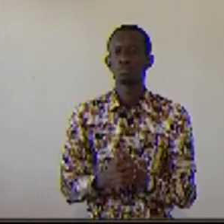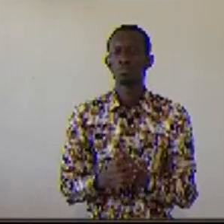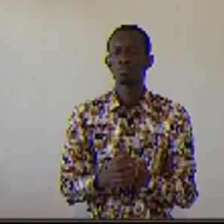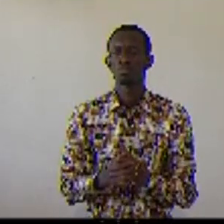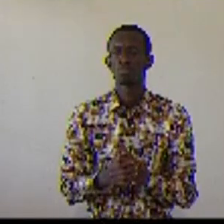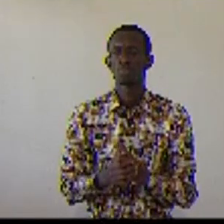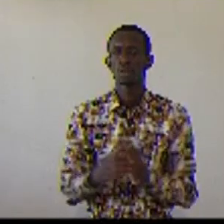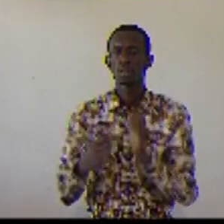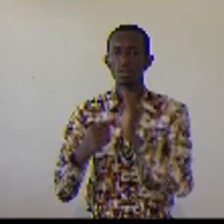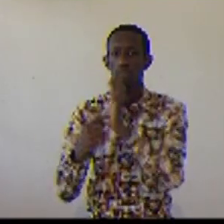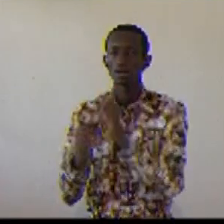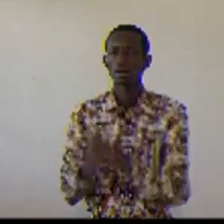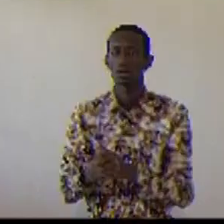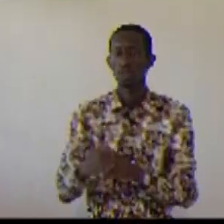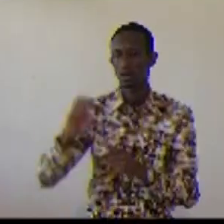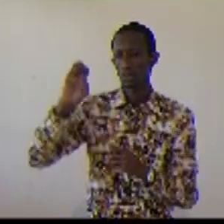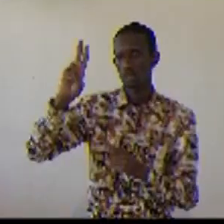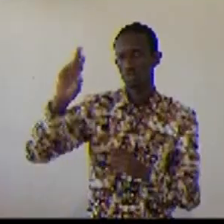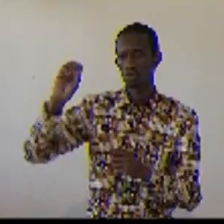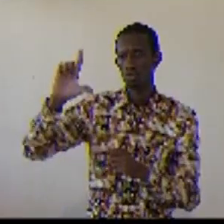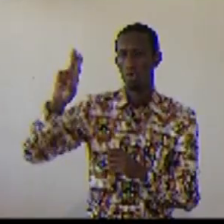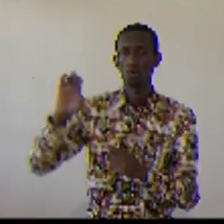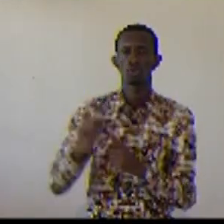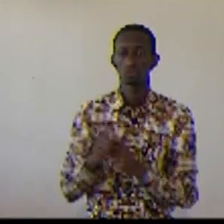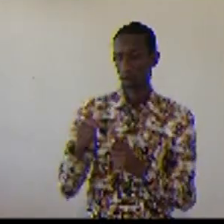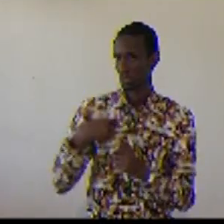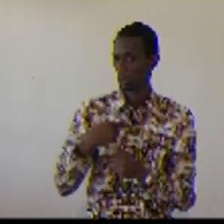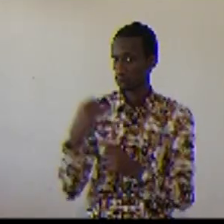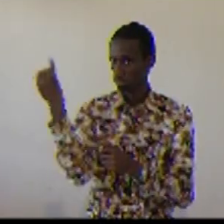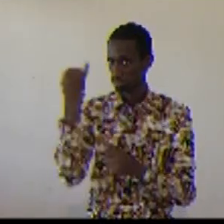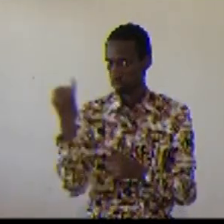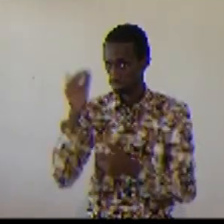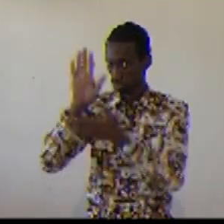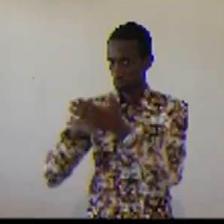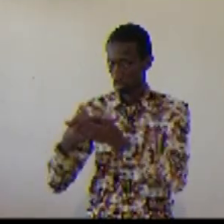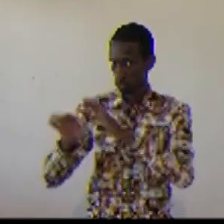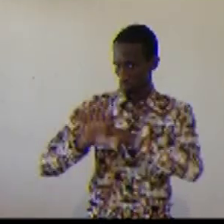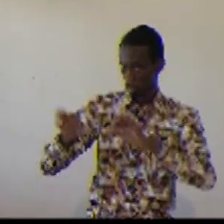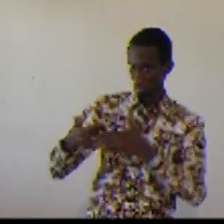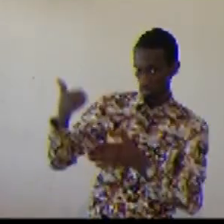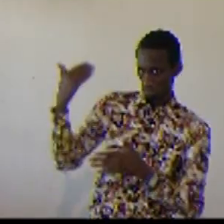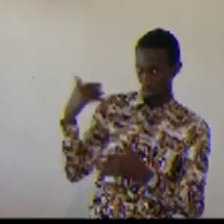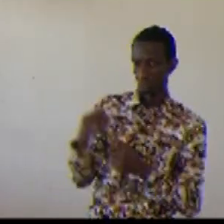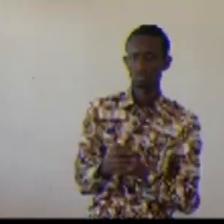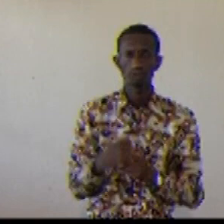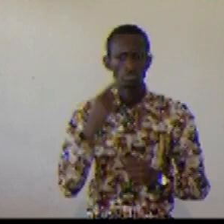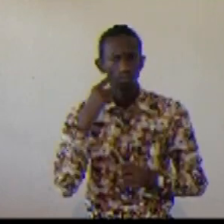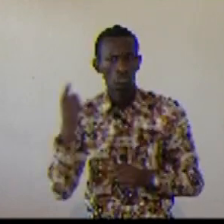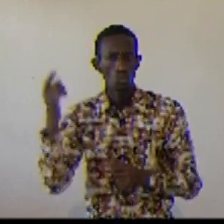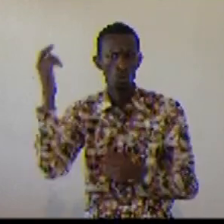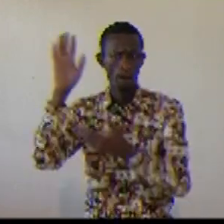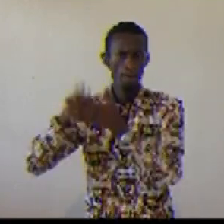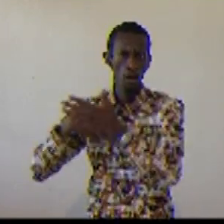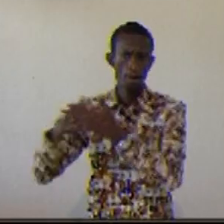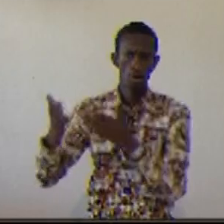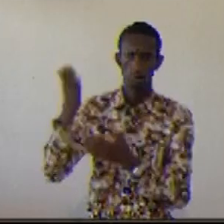I've just tried to draw the graph for you. On this graph, this is